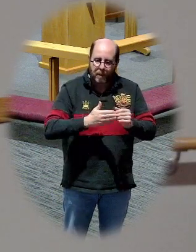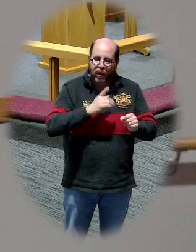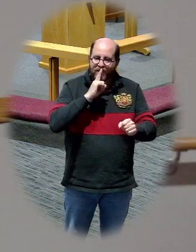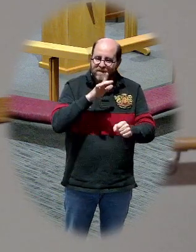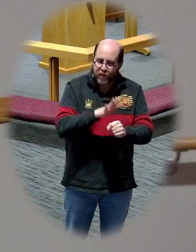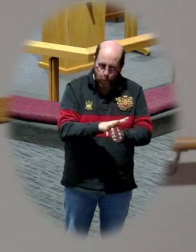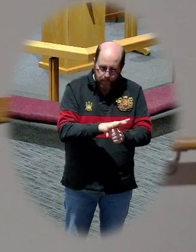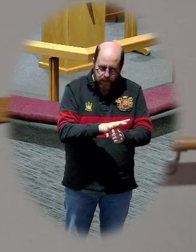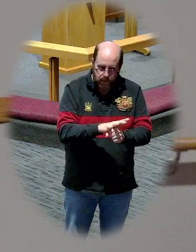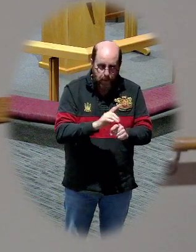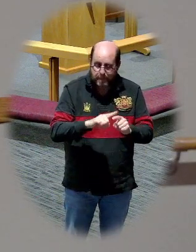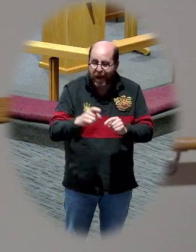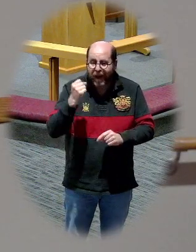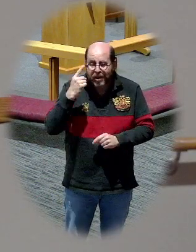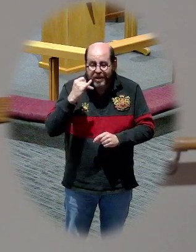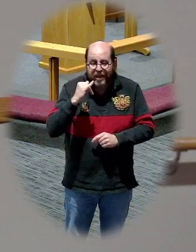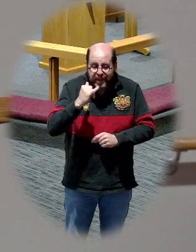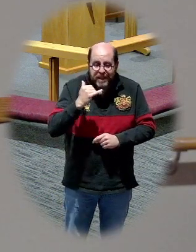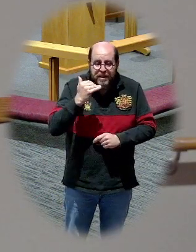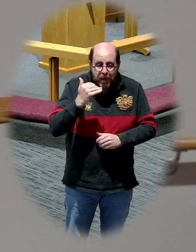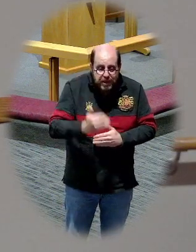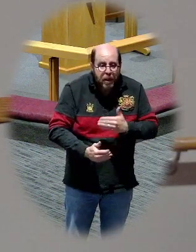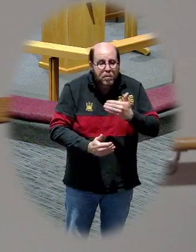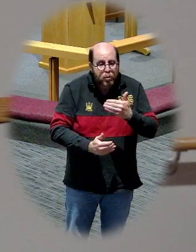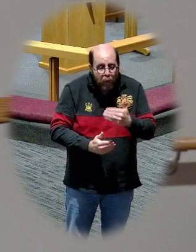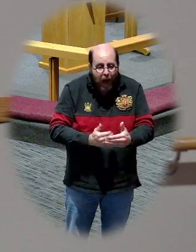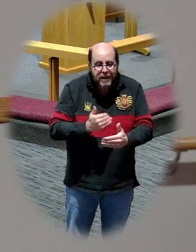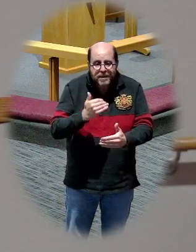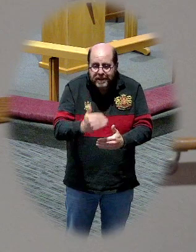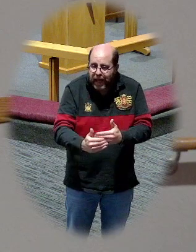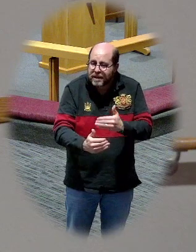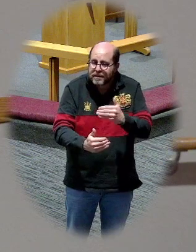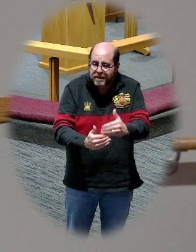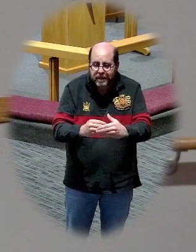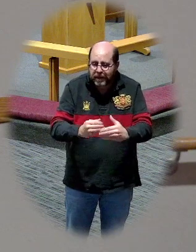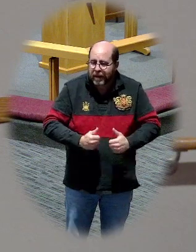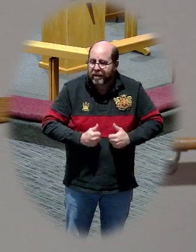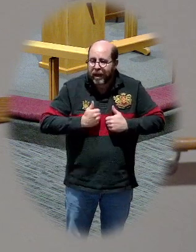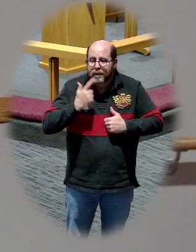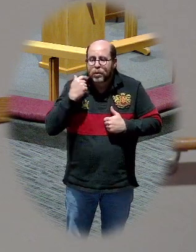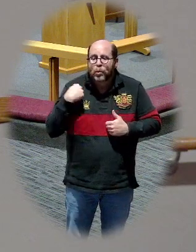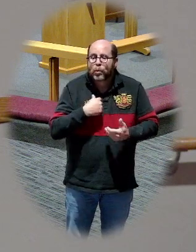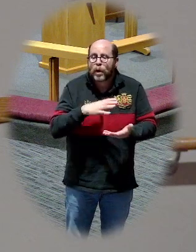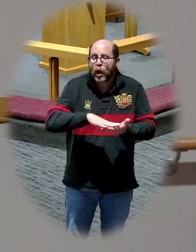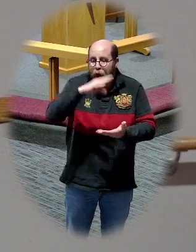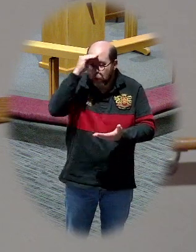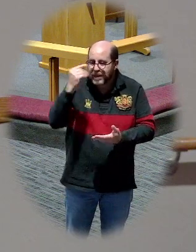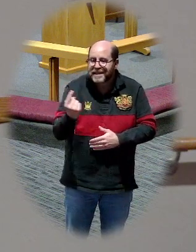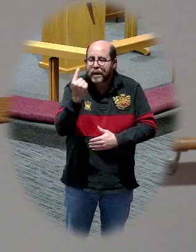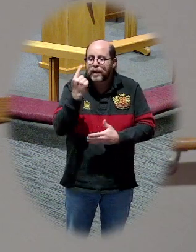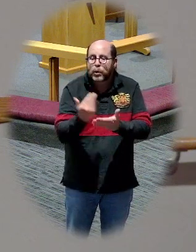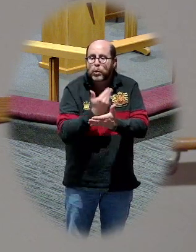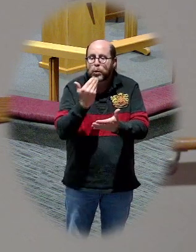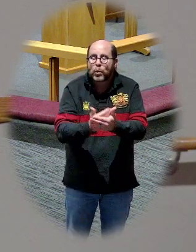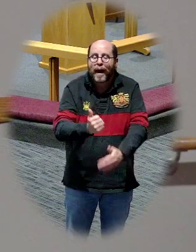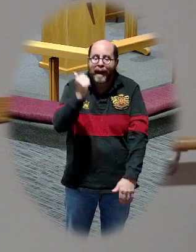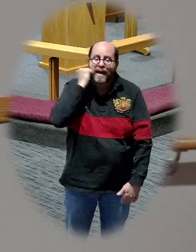it really is an ongoing process that we learn something new each and every day.